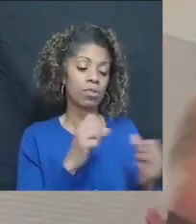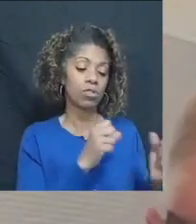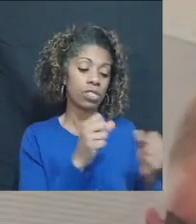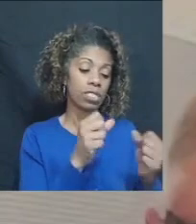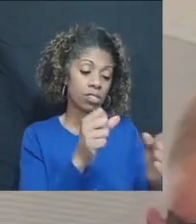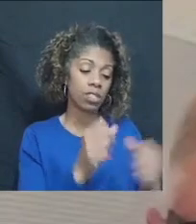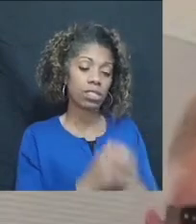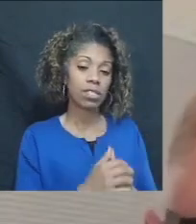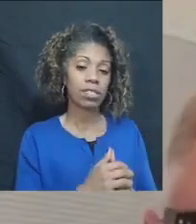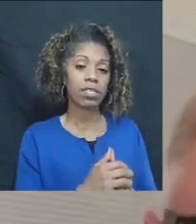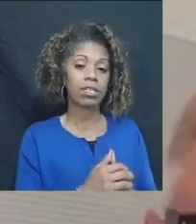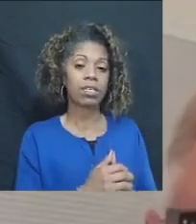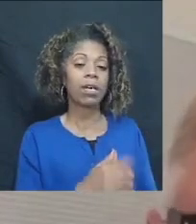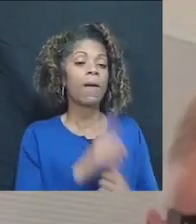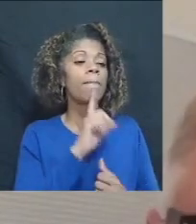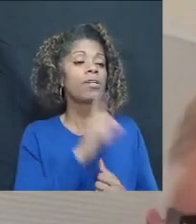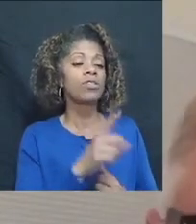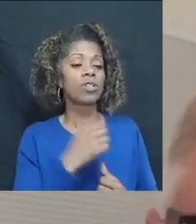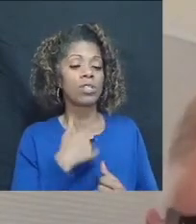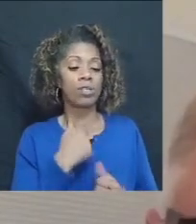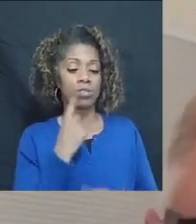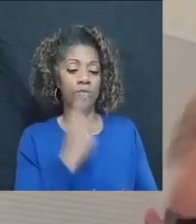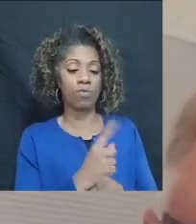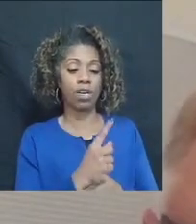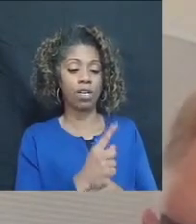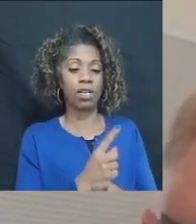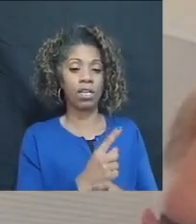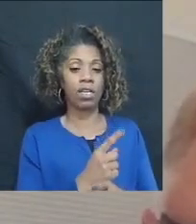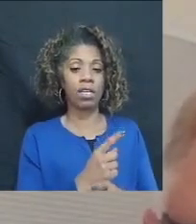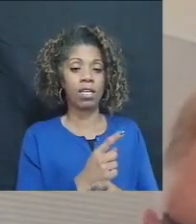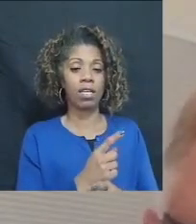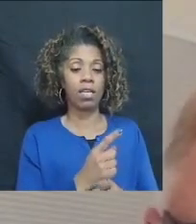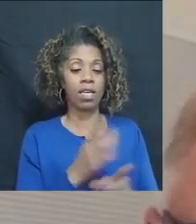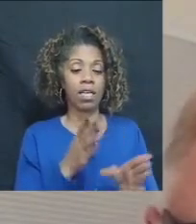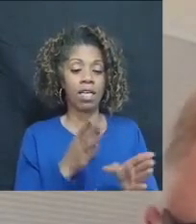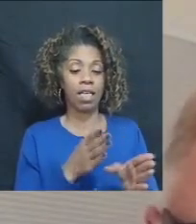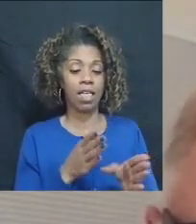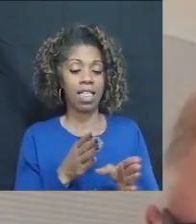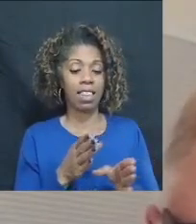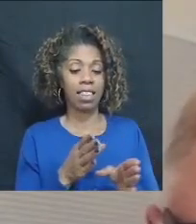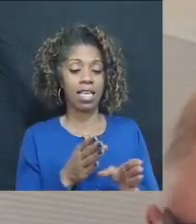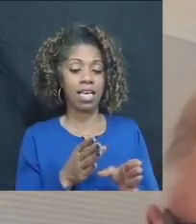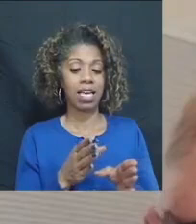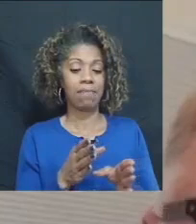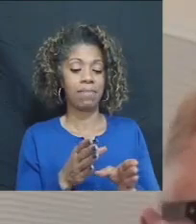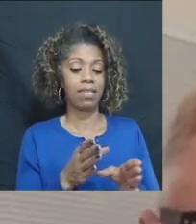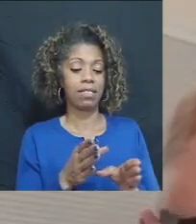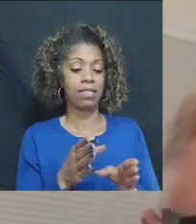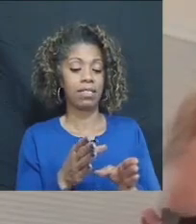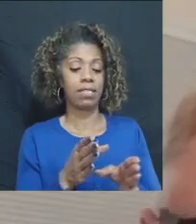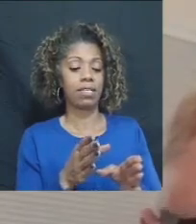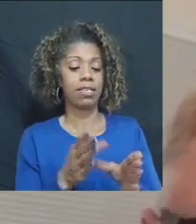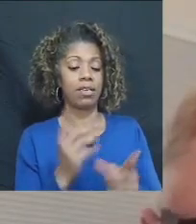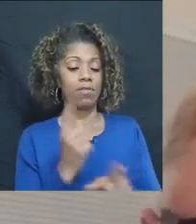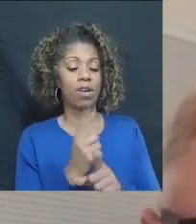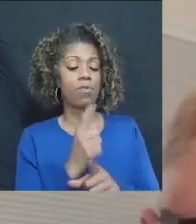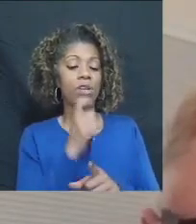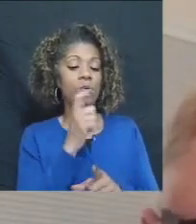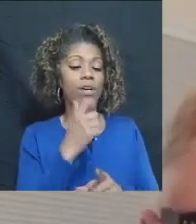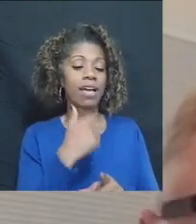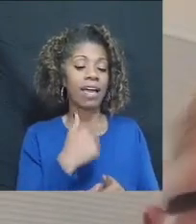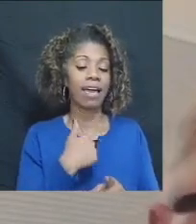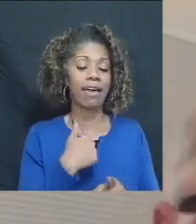sure there's alignment so that we're moving the big needle and not just doing one-offs. That's the